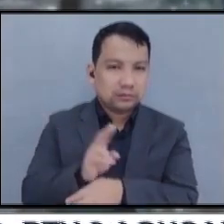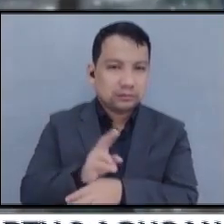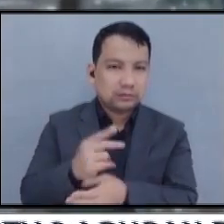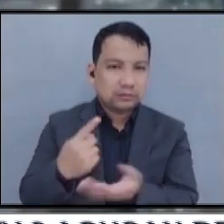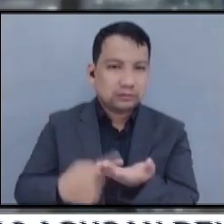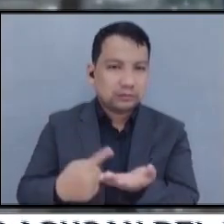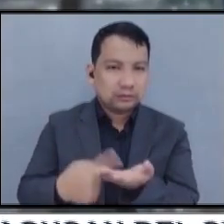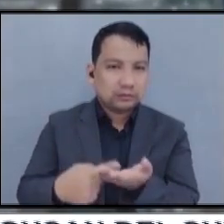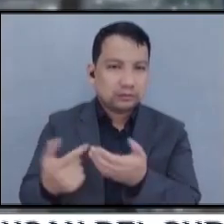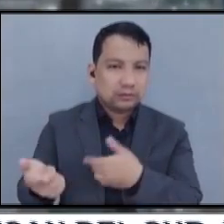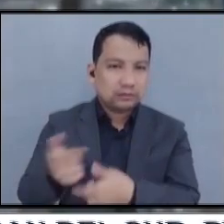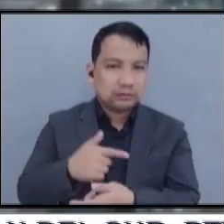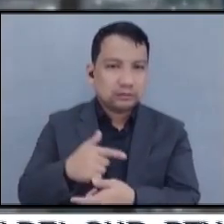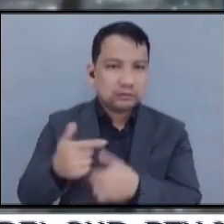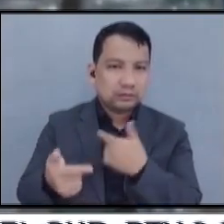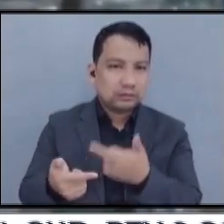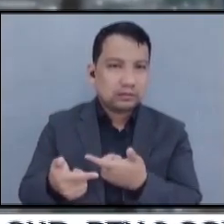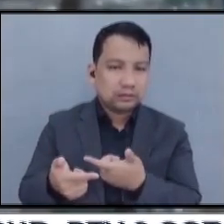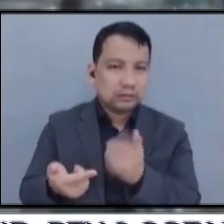us